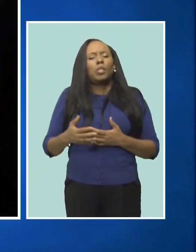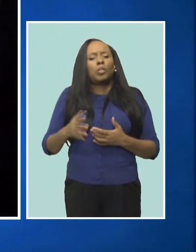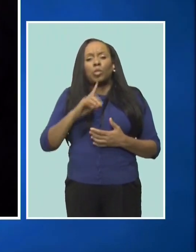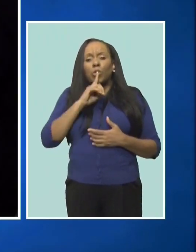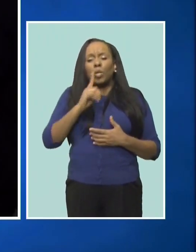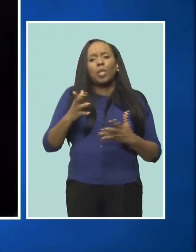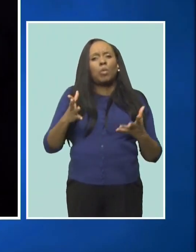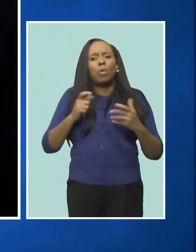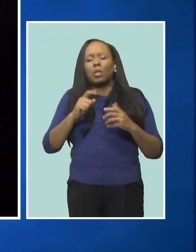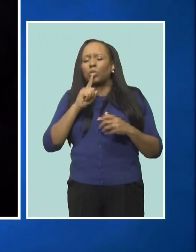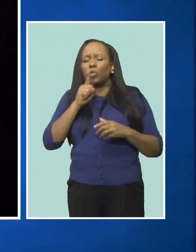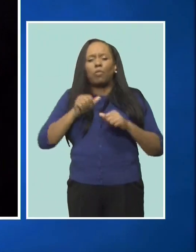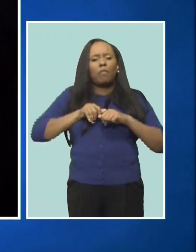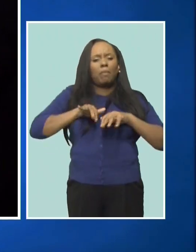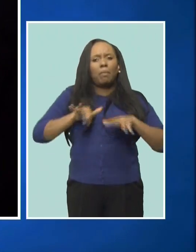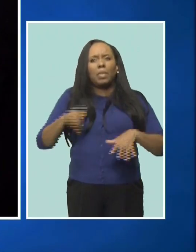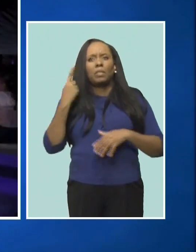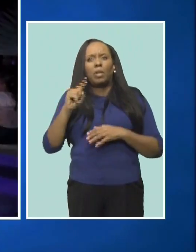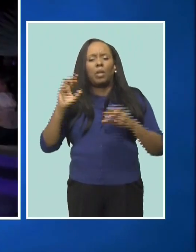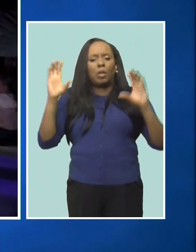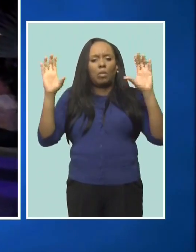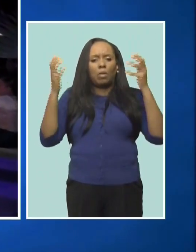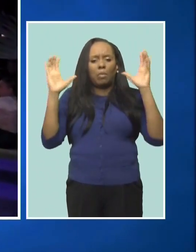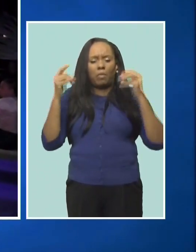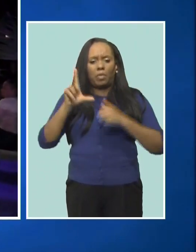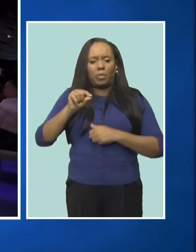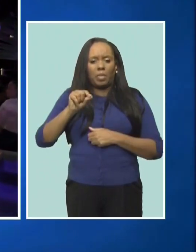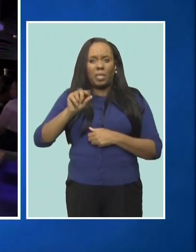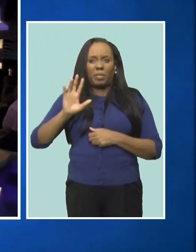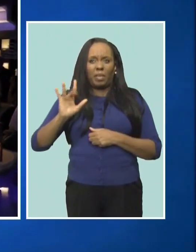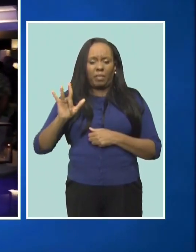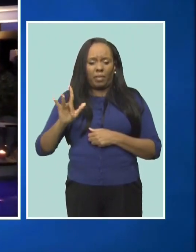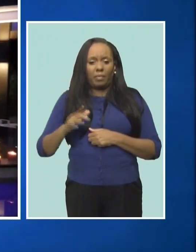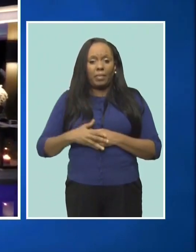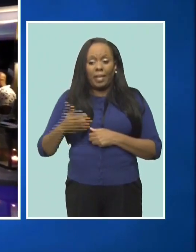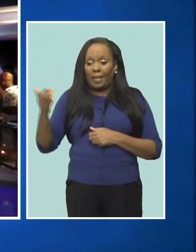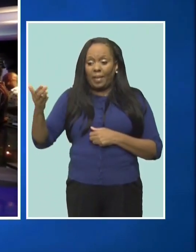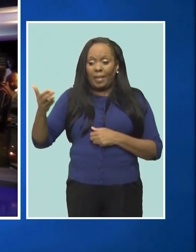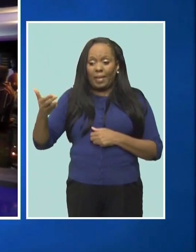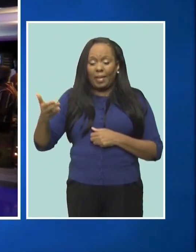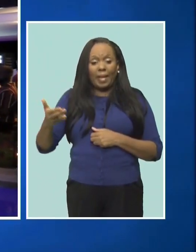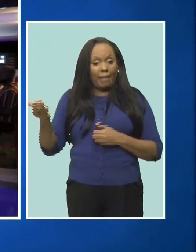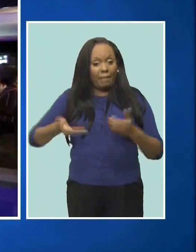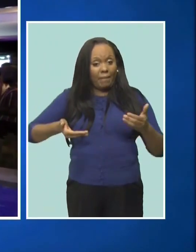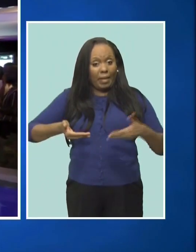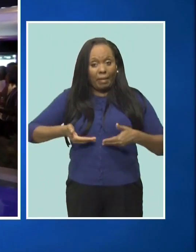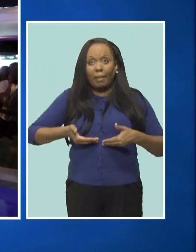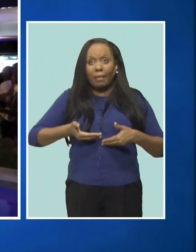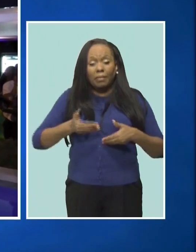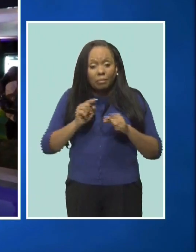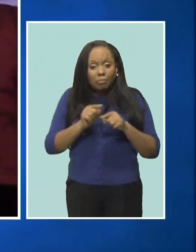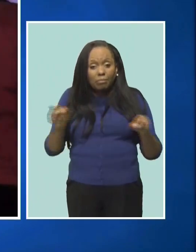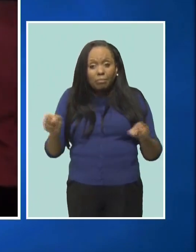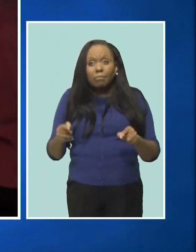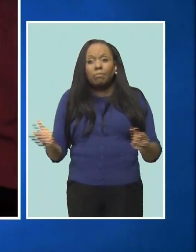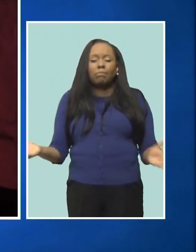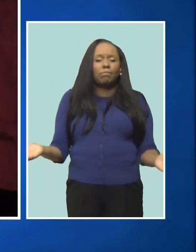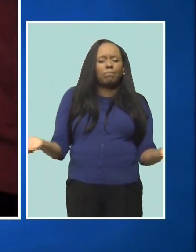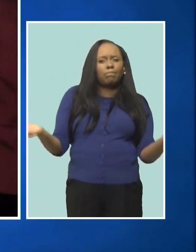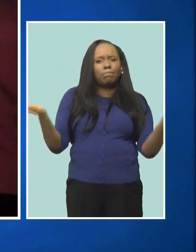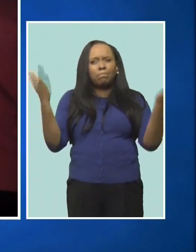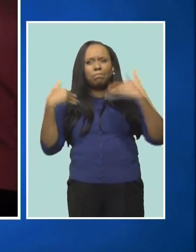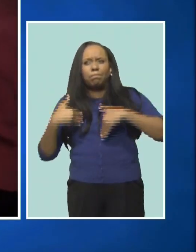for Cropover 2025. He's inviting all and sundry to come out and join Eden, which he says has a